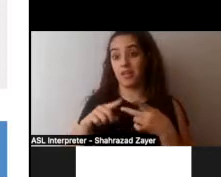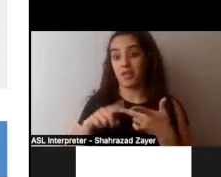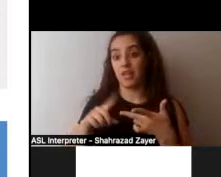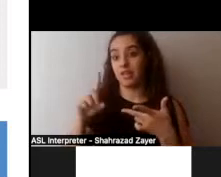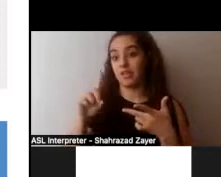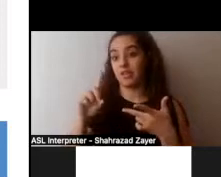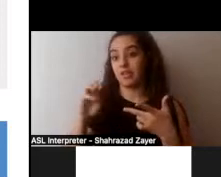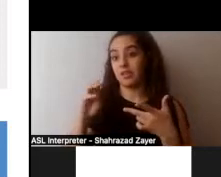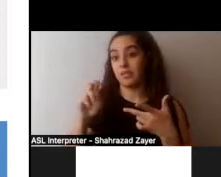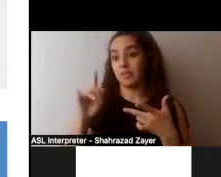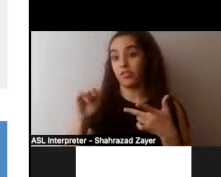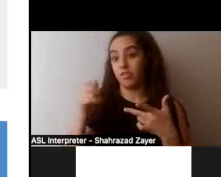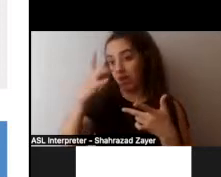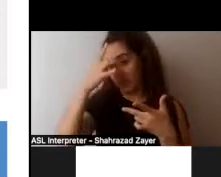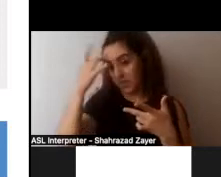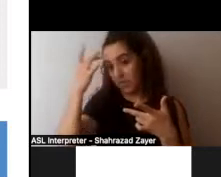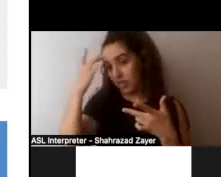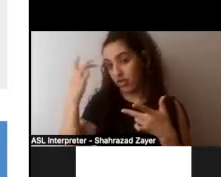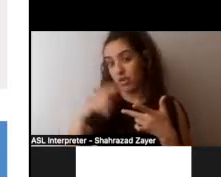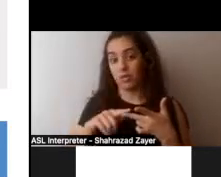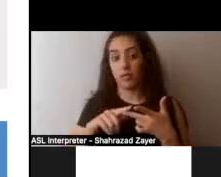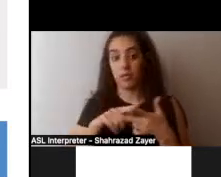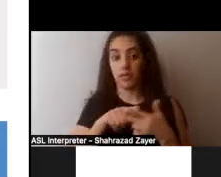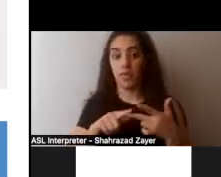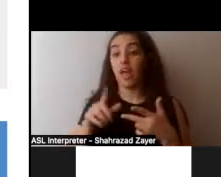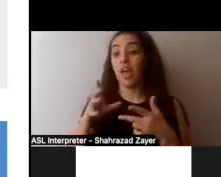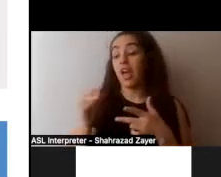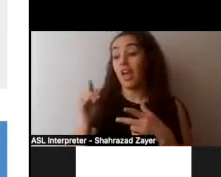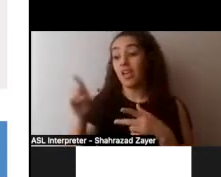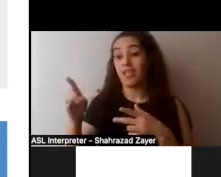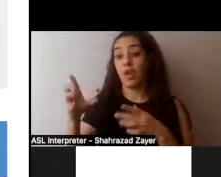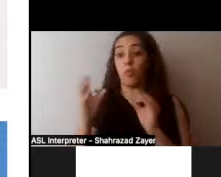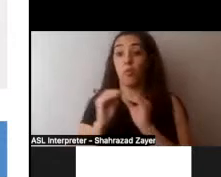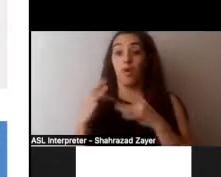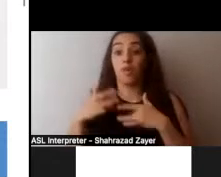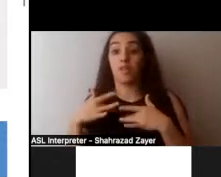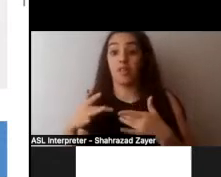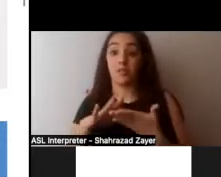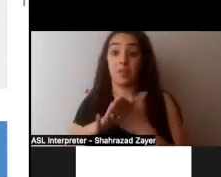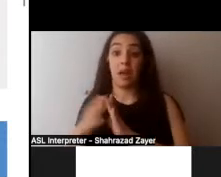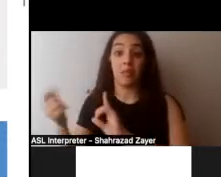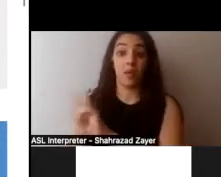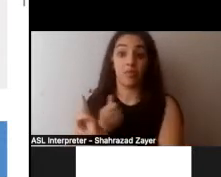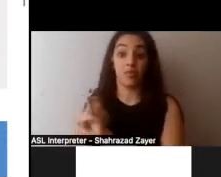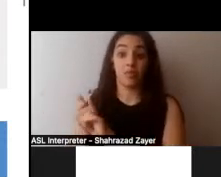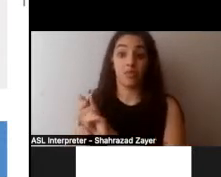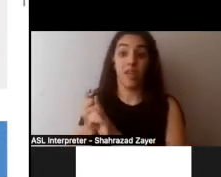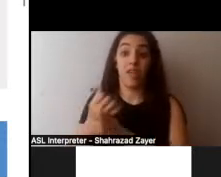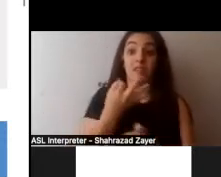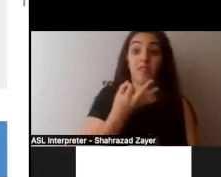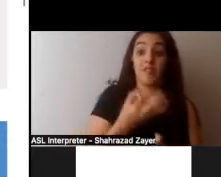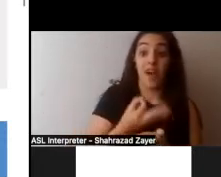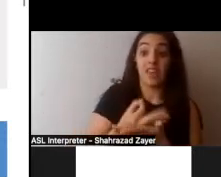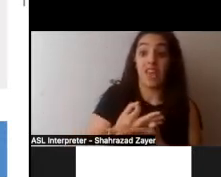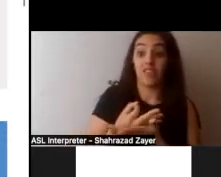to abuse, both financial and physical. And then I would just comment